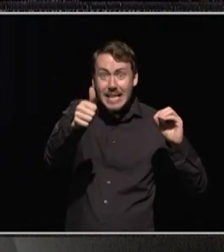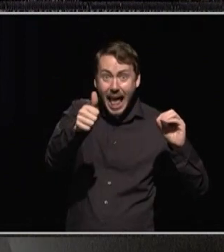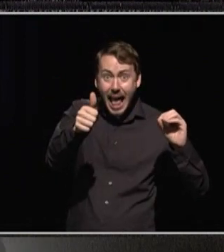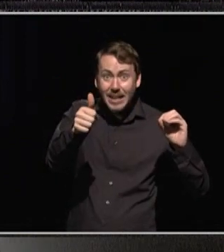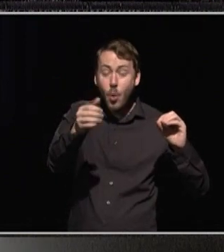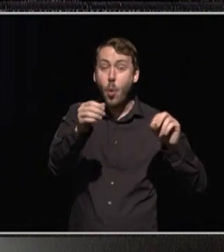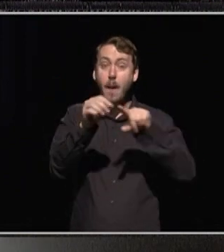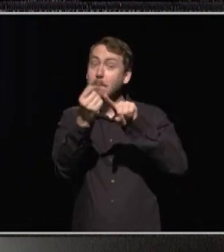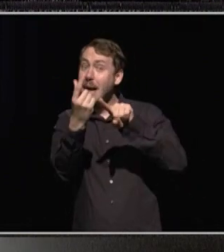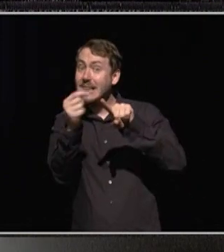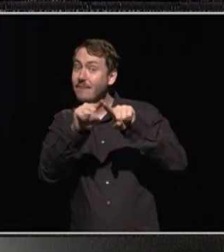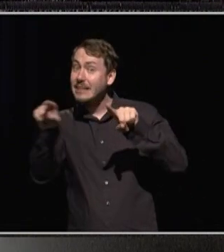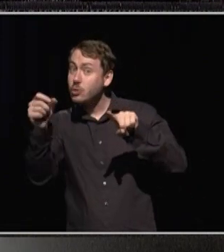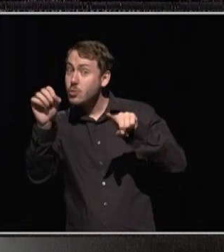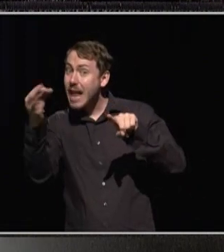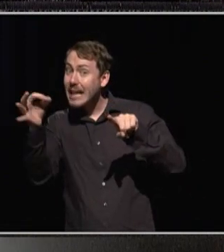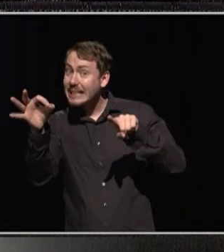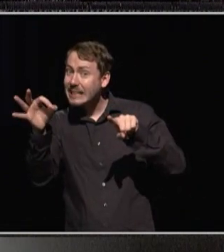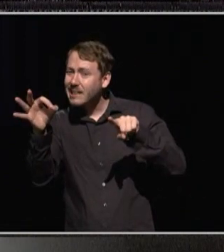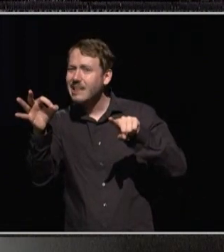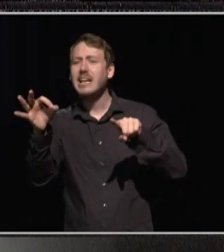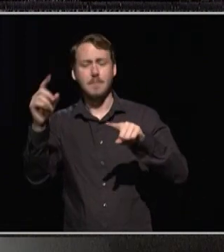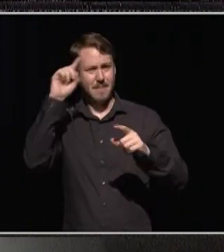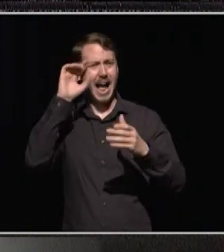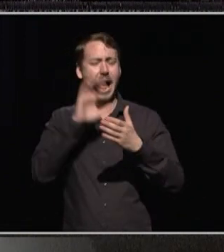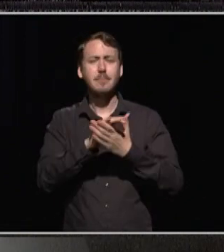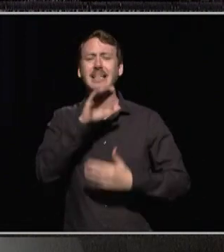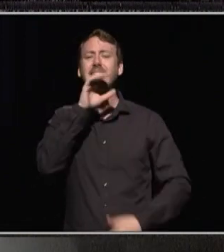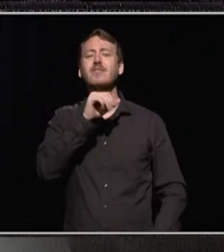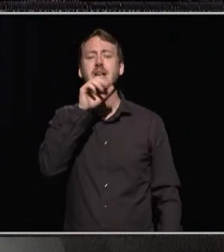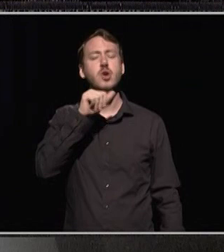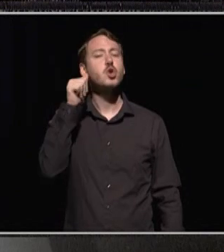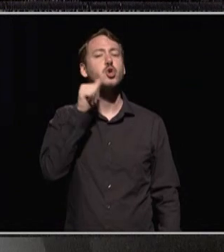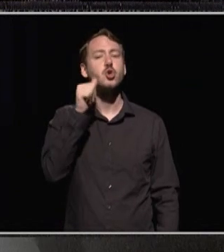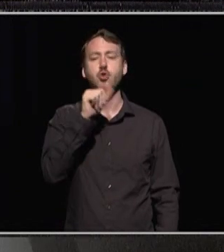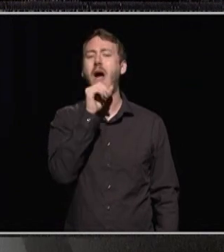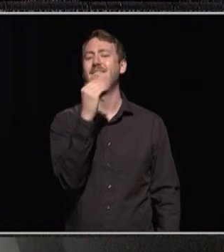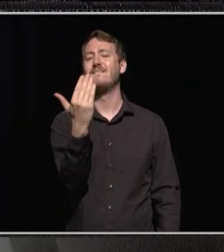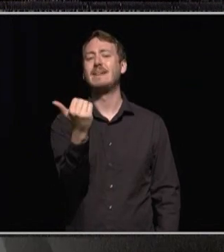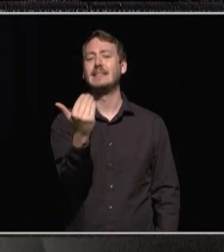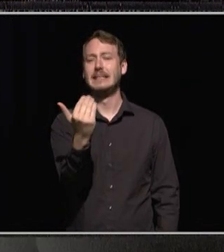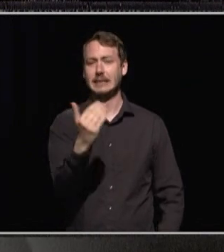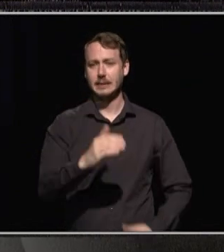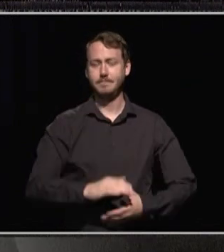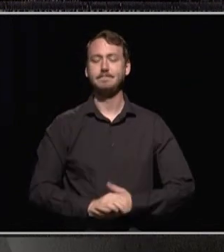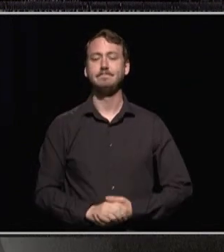19? I believe that was a 15-year-old female.